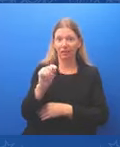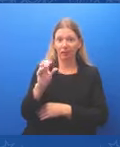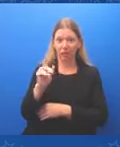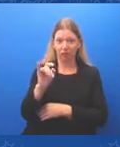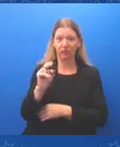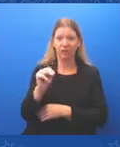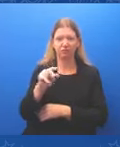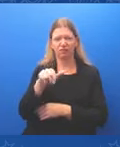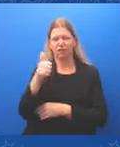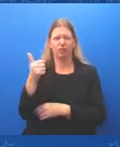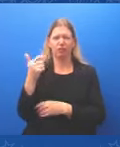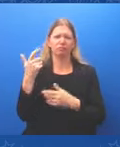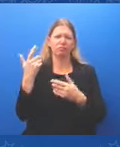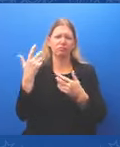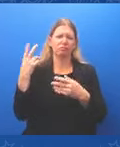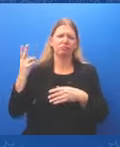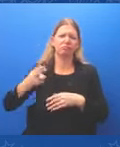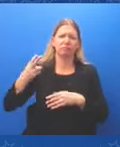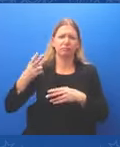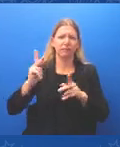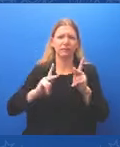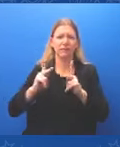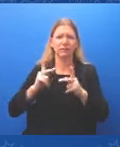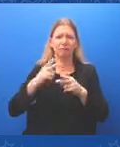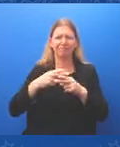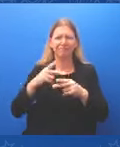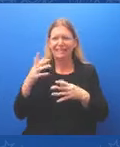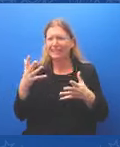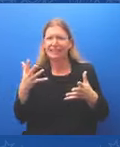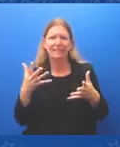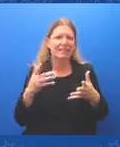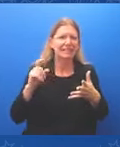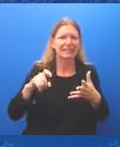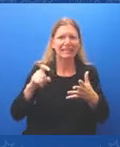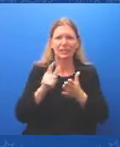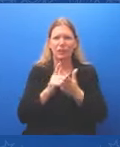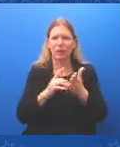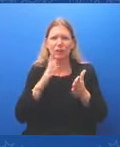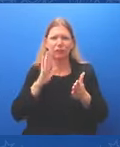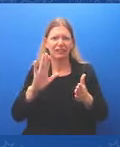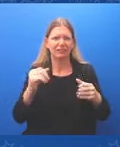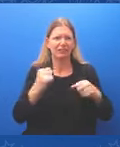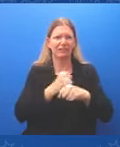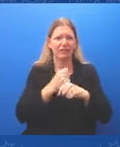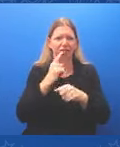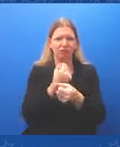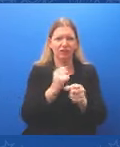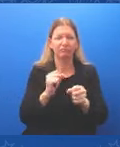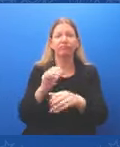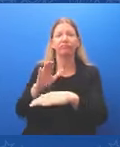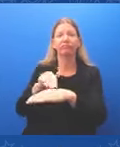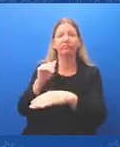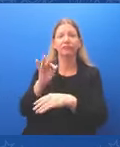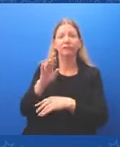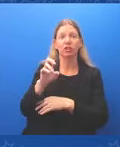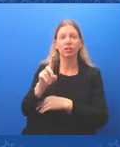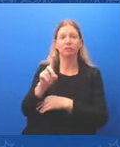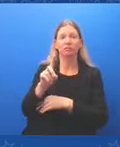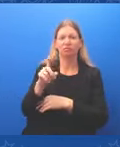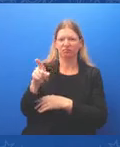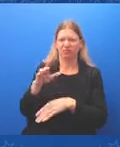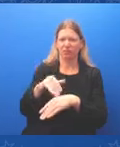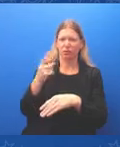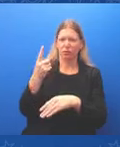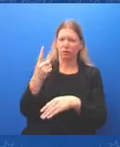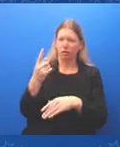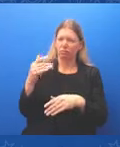was one of the most important civil rights lawyers in our history whose legal brilliance and strategy desegregated schools and secured the right to vote for millions of